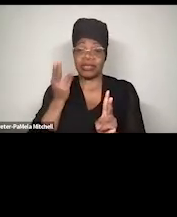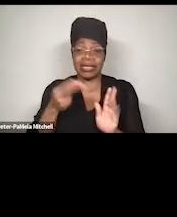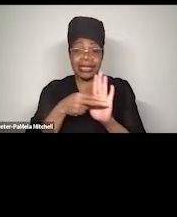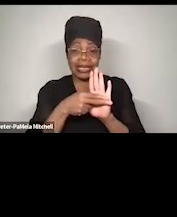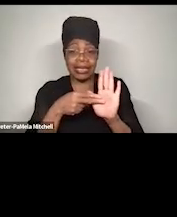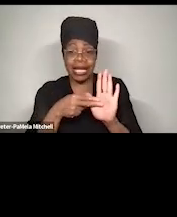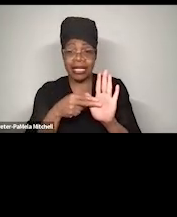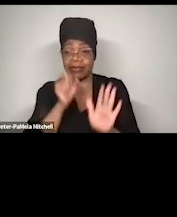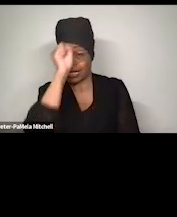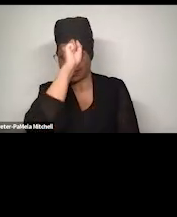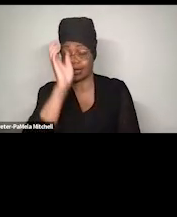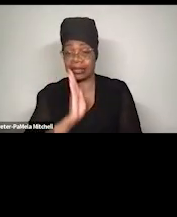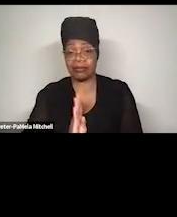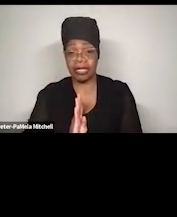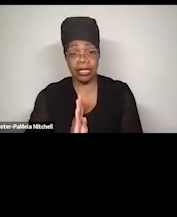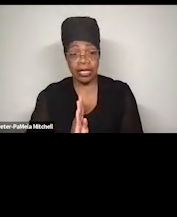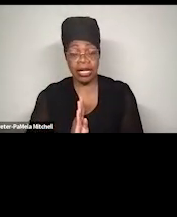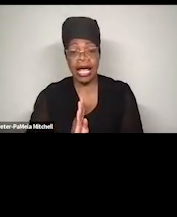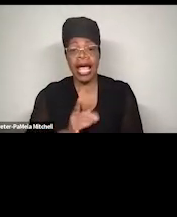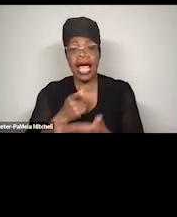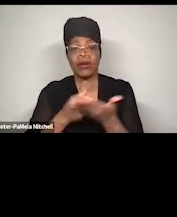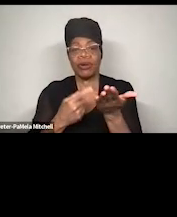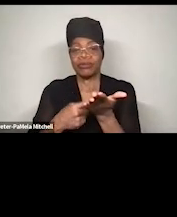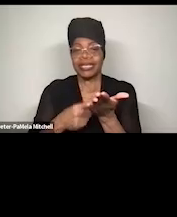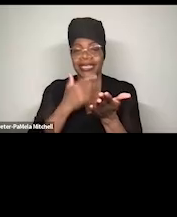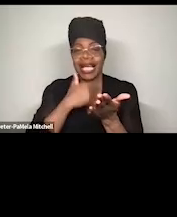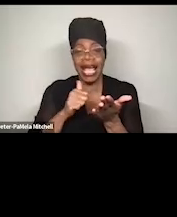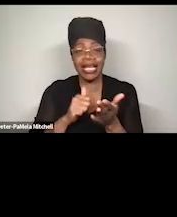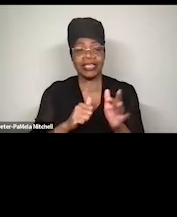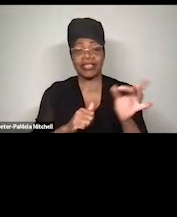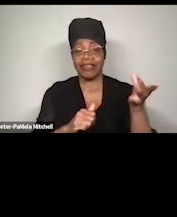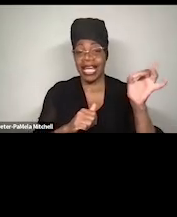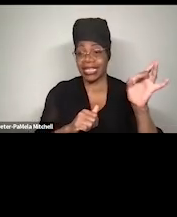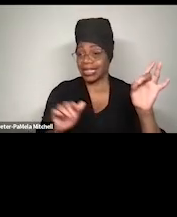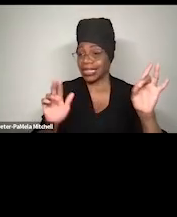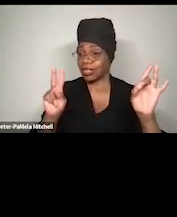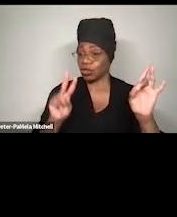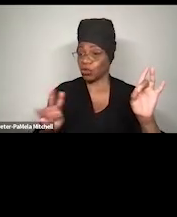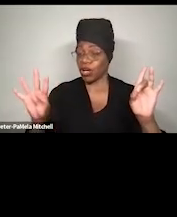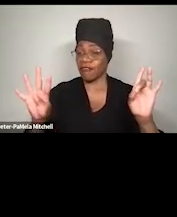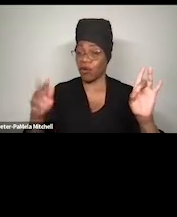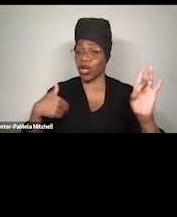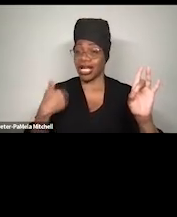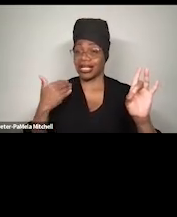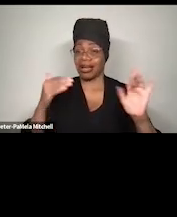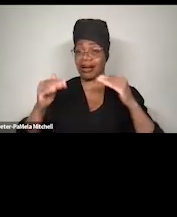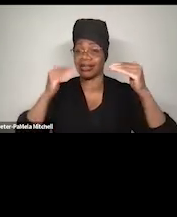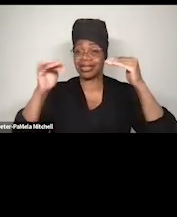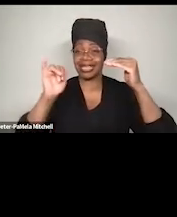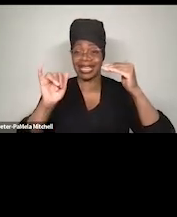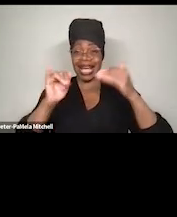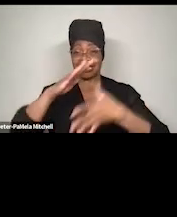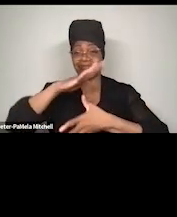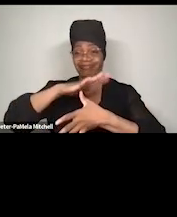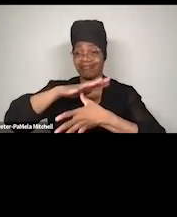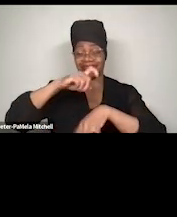of schizophrenia. In that age range that we're talking about, like 18 to 24 young adults, that is like a prime time for when something like